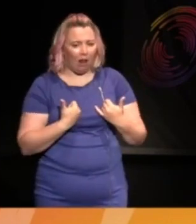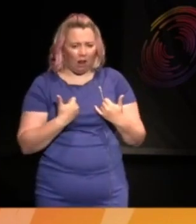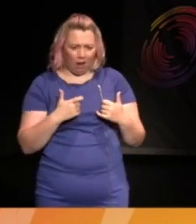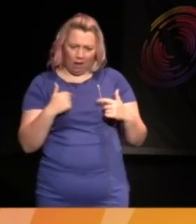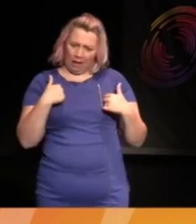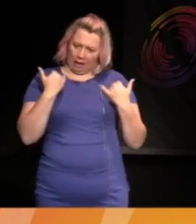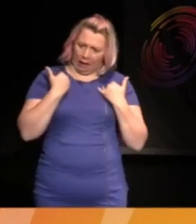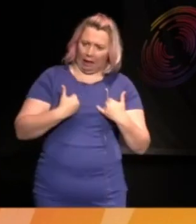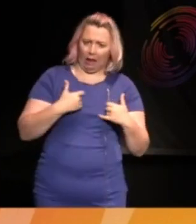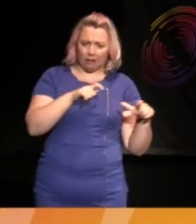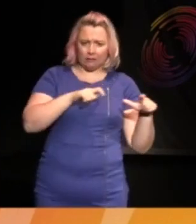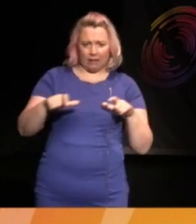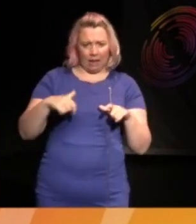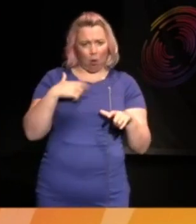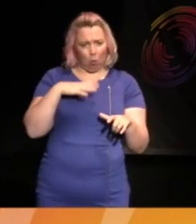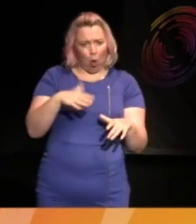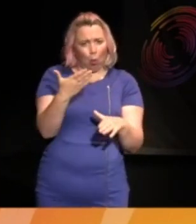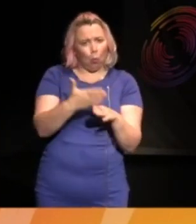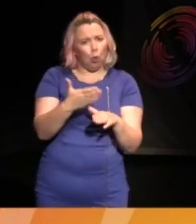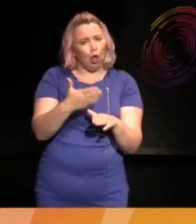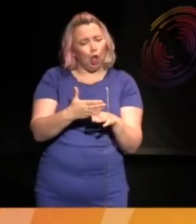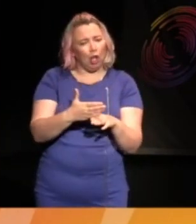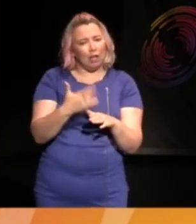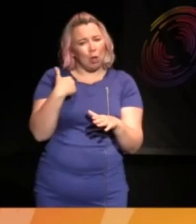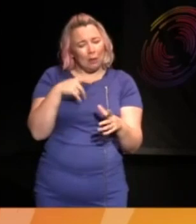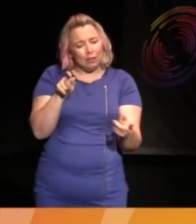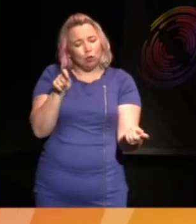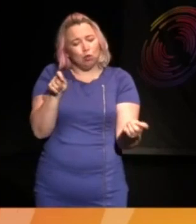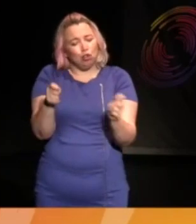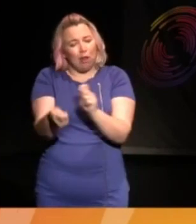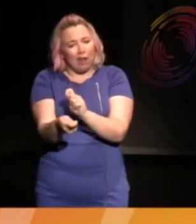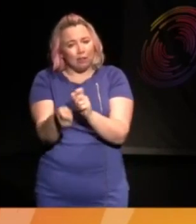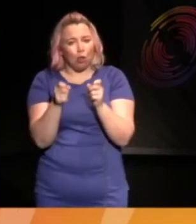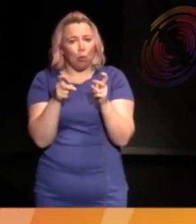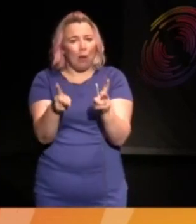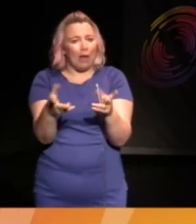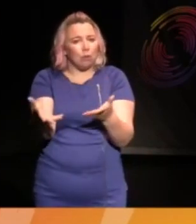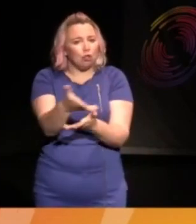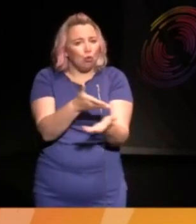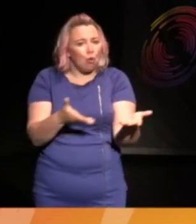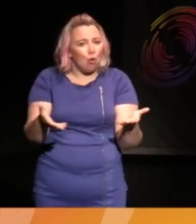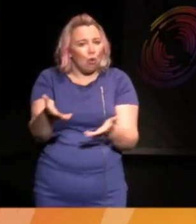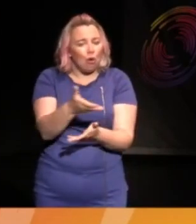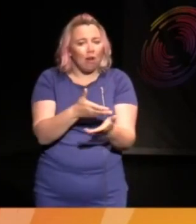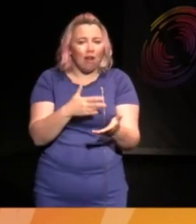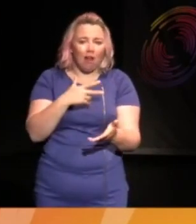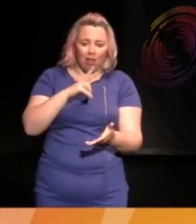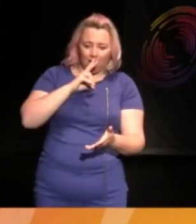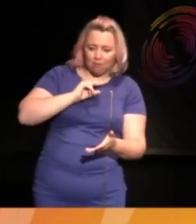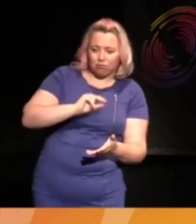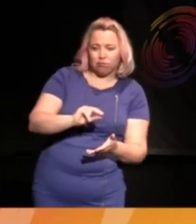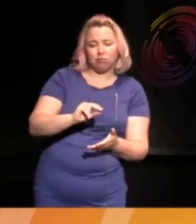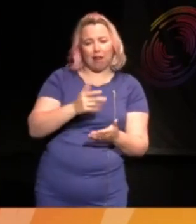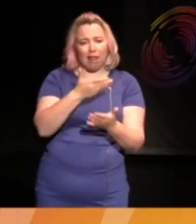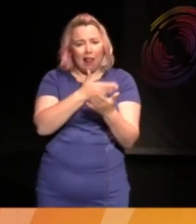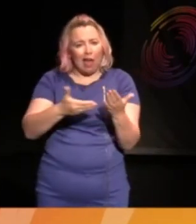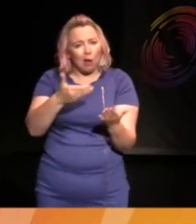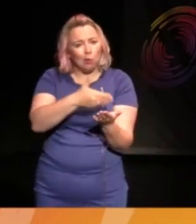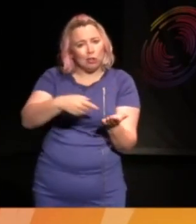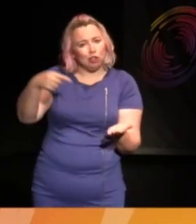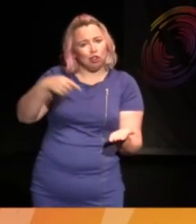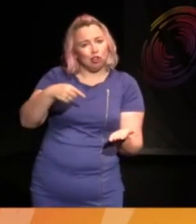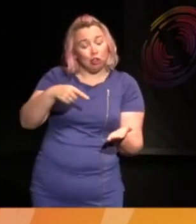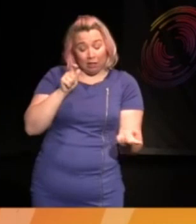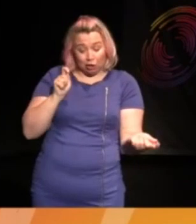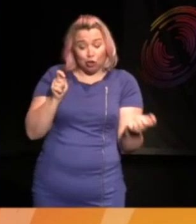work. And if we can change that narrative, so when you're talking to people around you, just start to change the